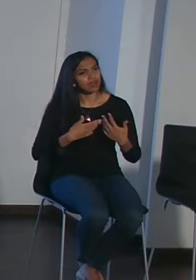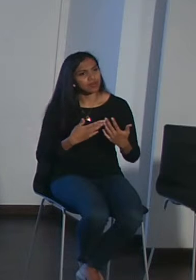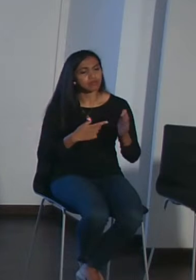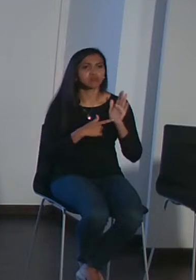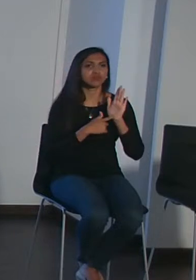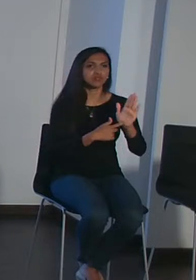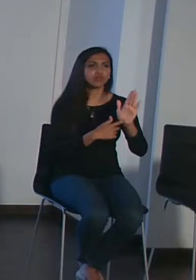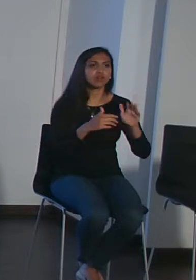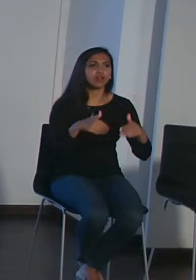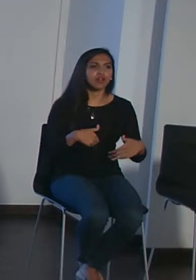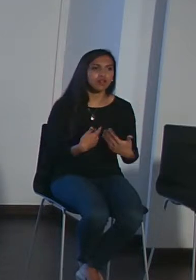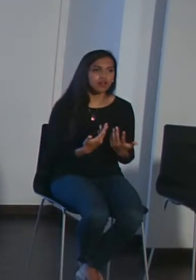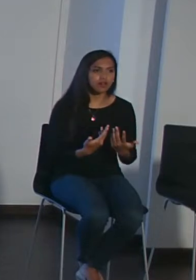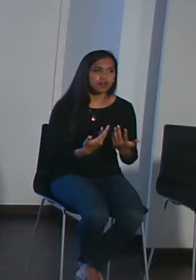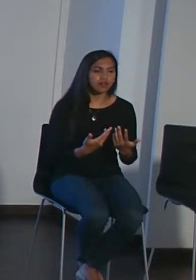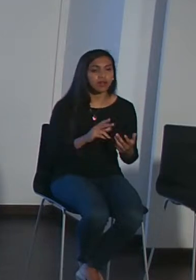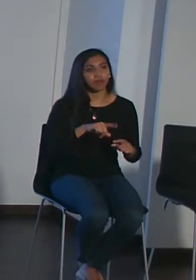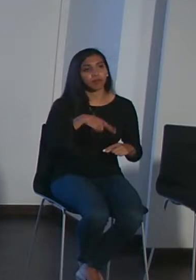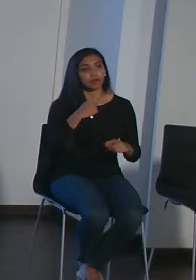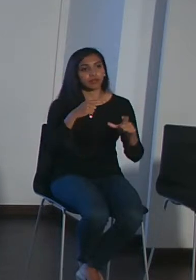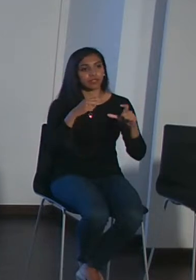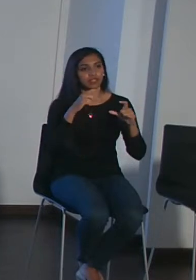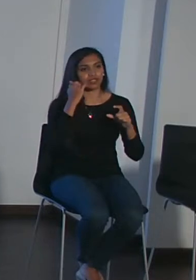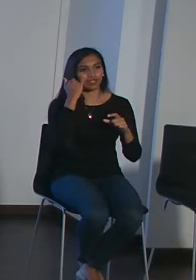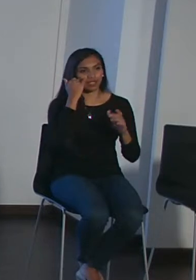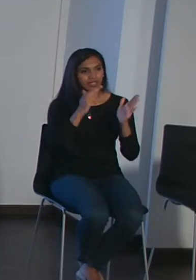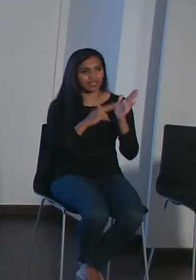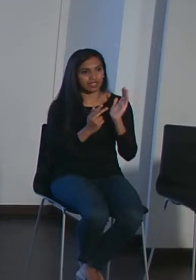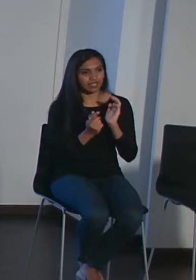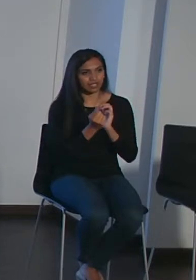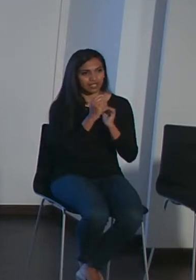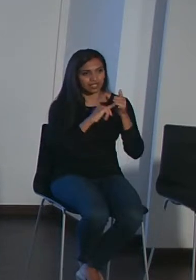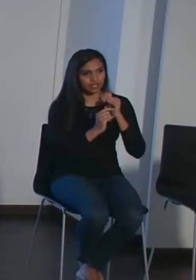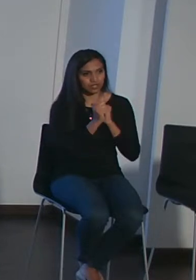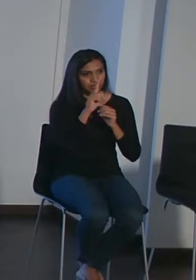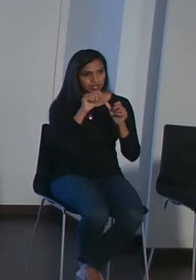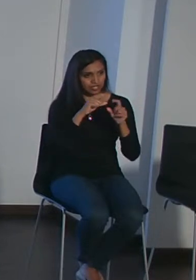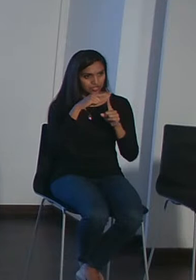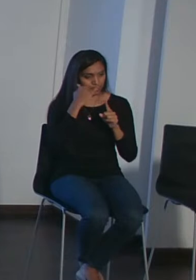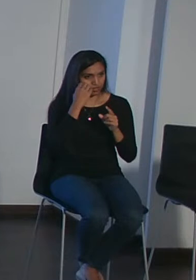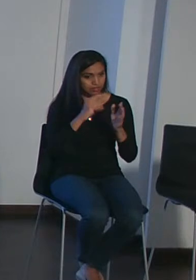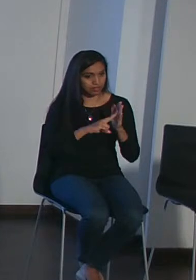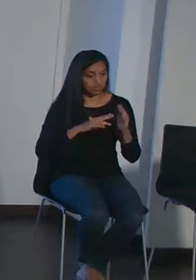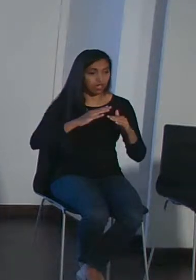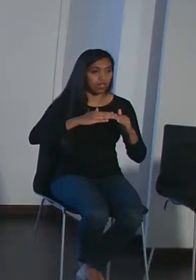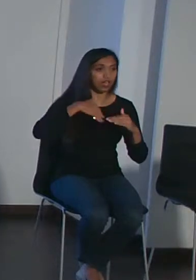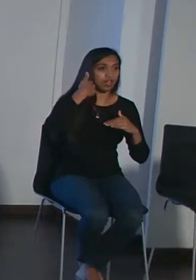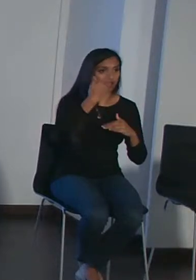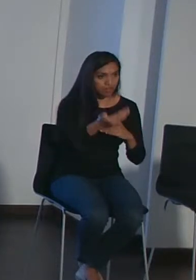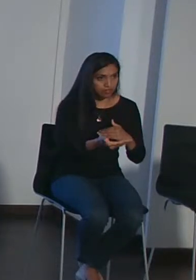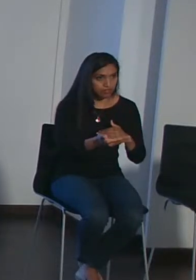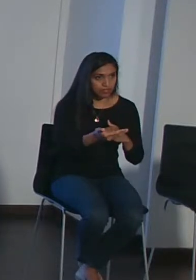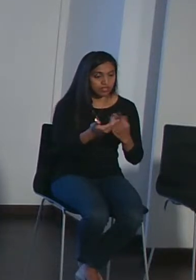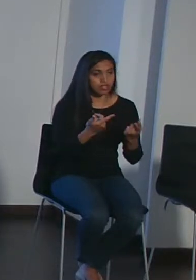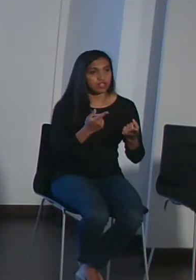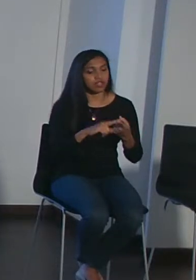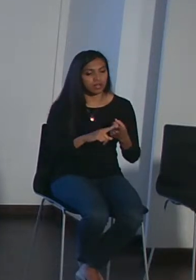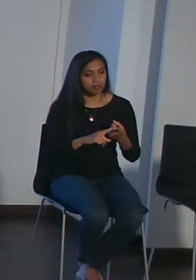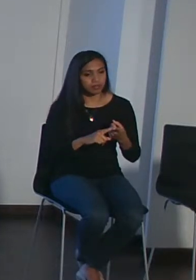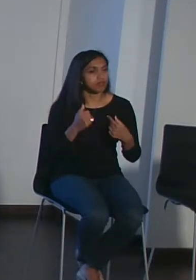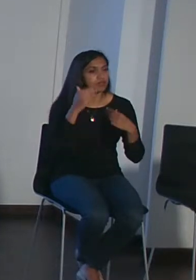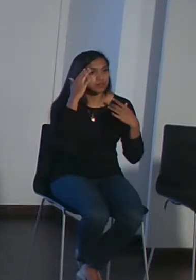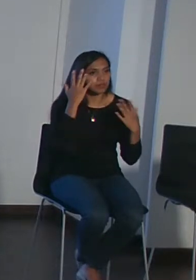go there for the installation that they say, oh, this is what the censorship team. I mean, they're known for their censorship team